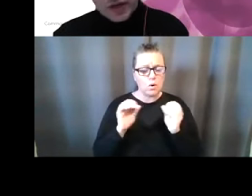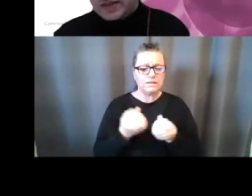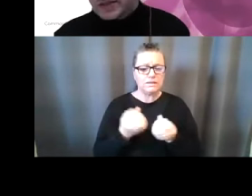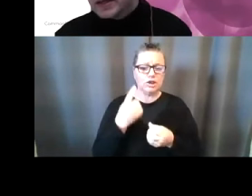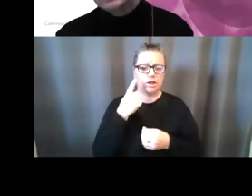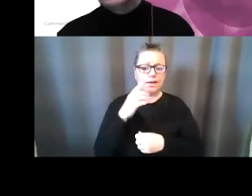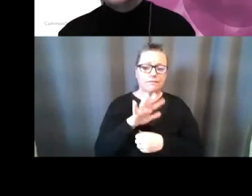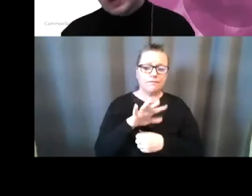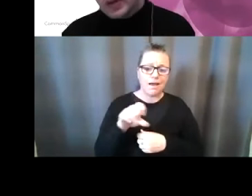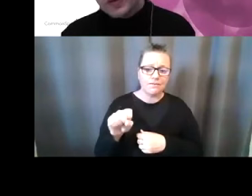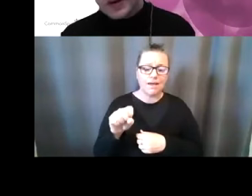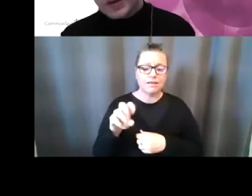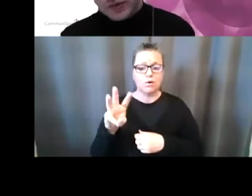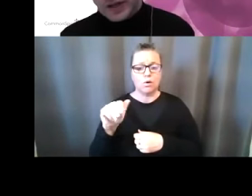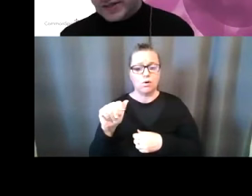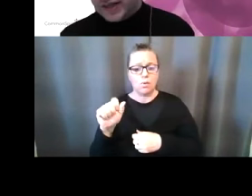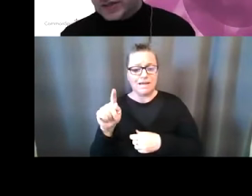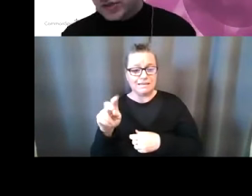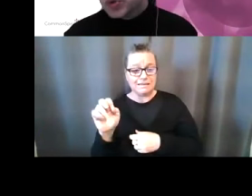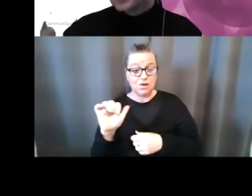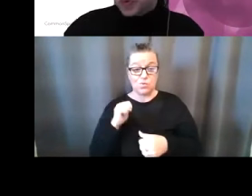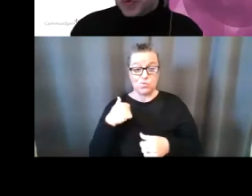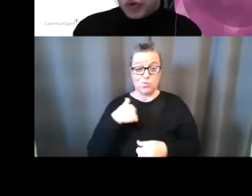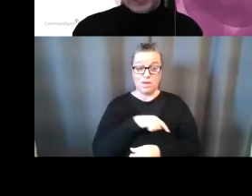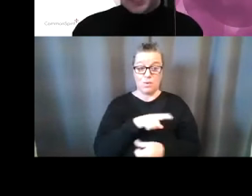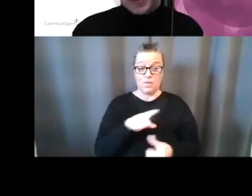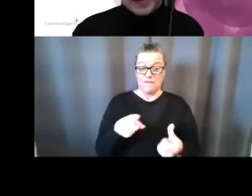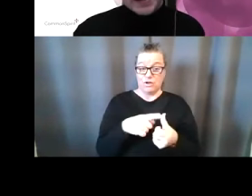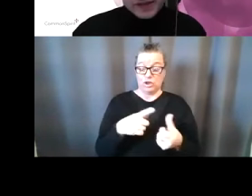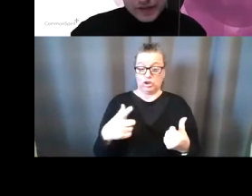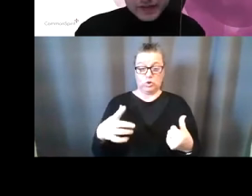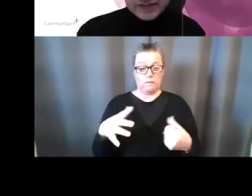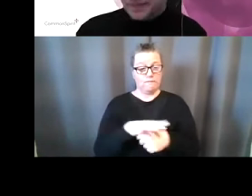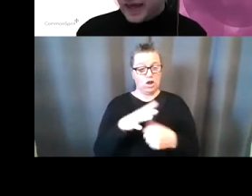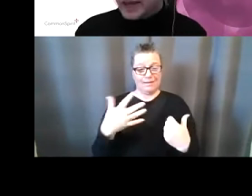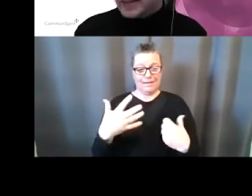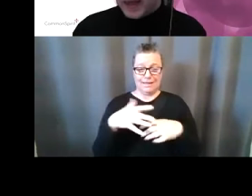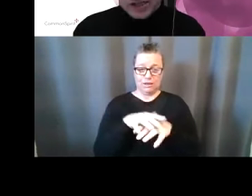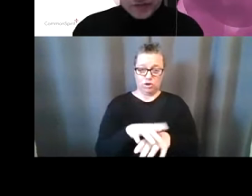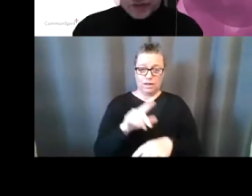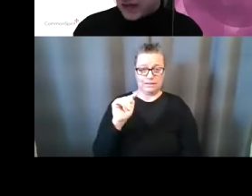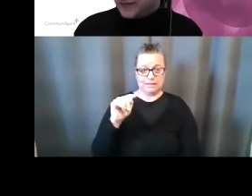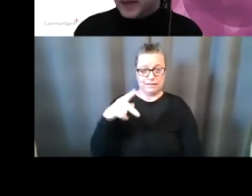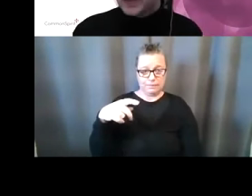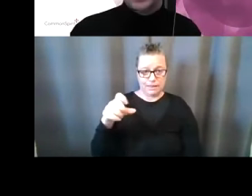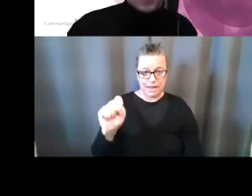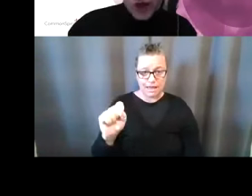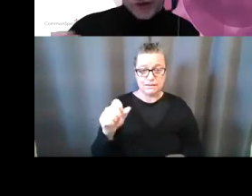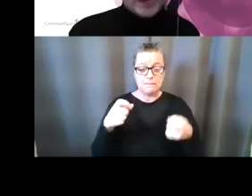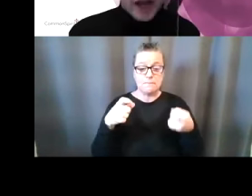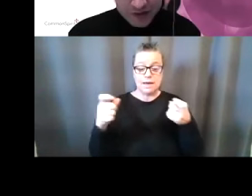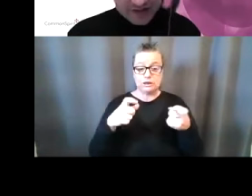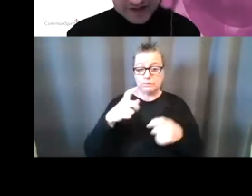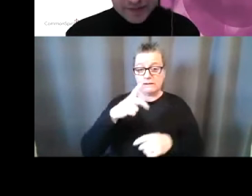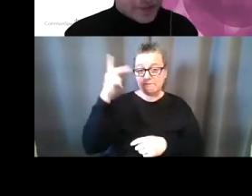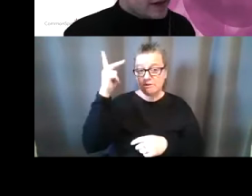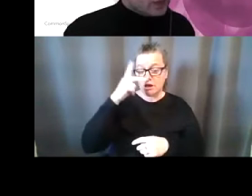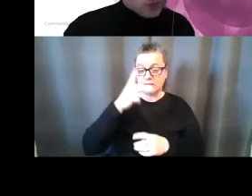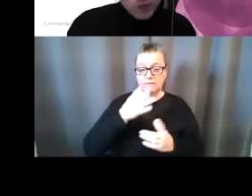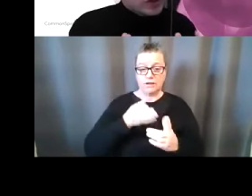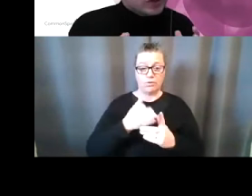or WASTE, we were the first organization to fully integrate the TPS management philosophy throughout our entire